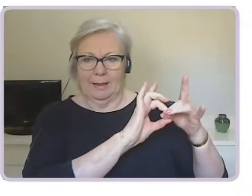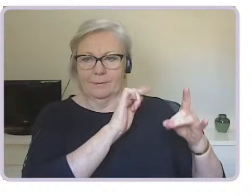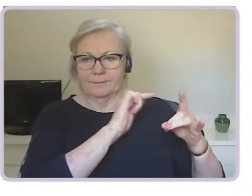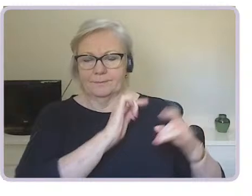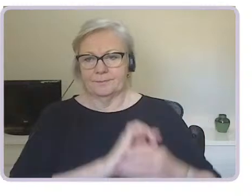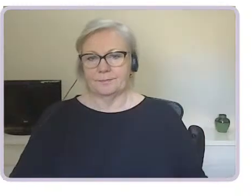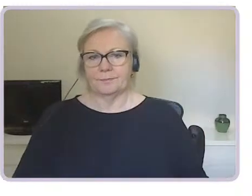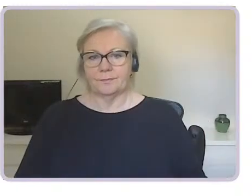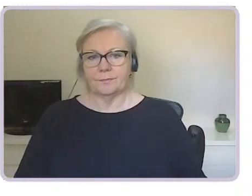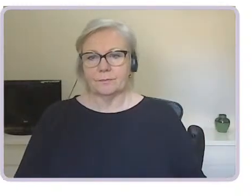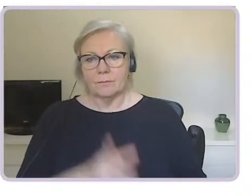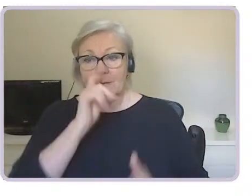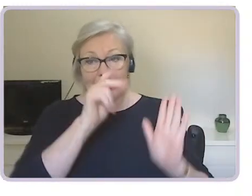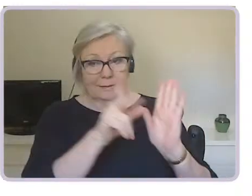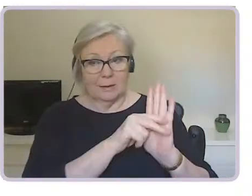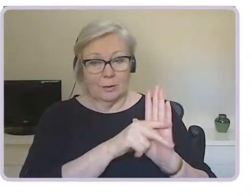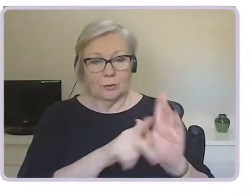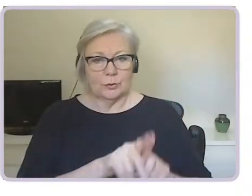download.